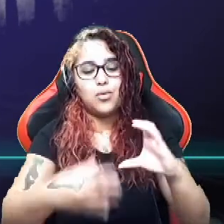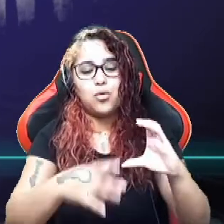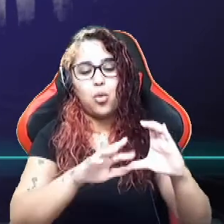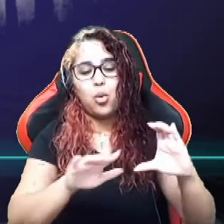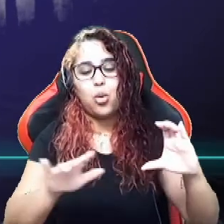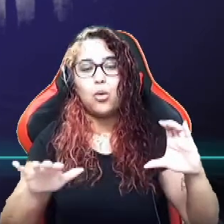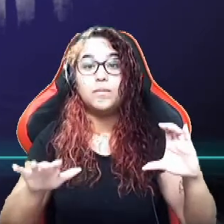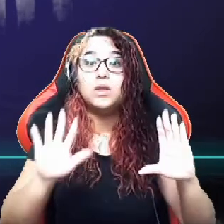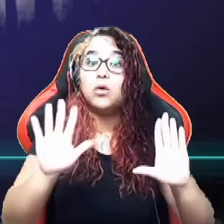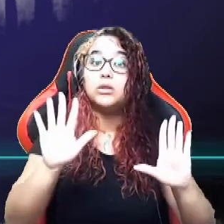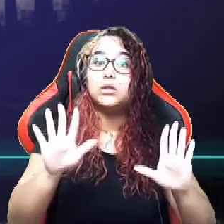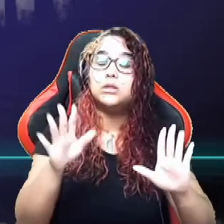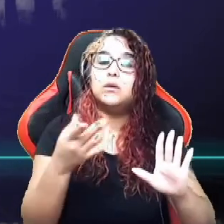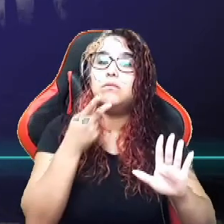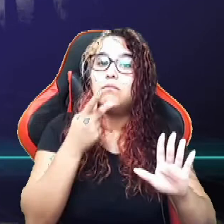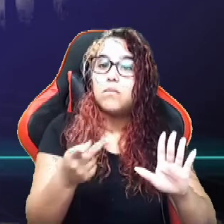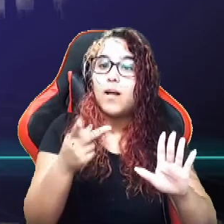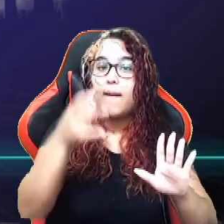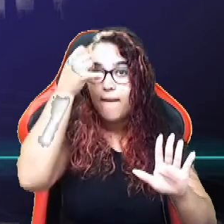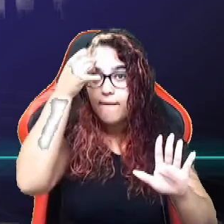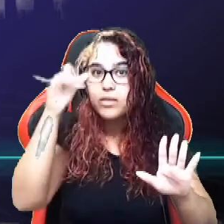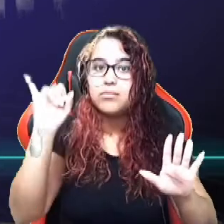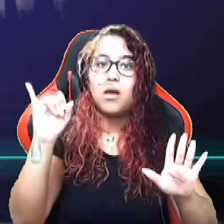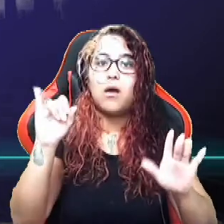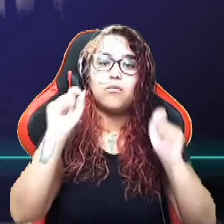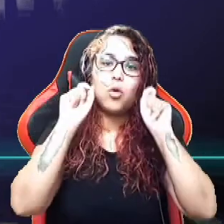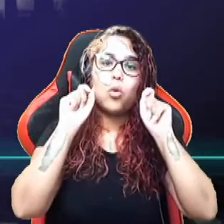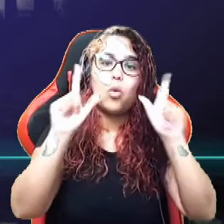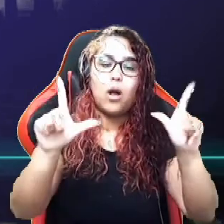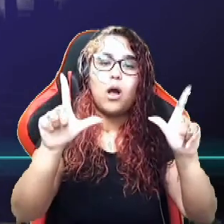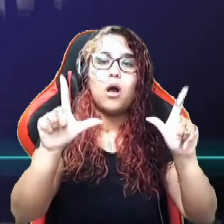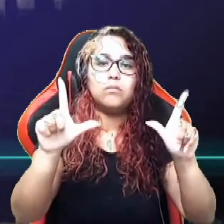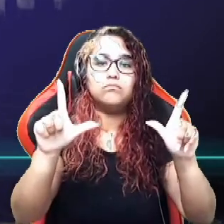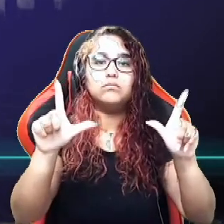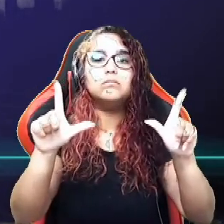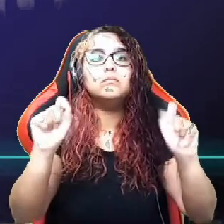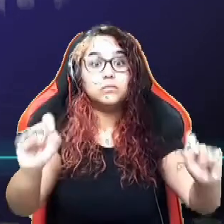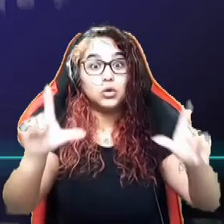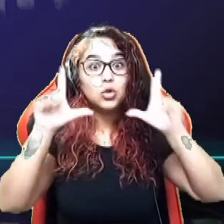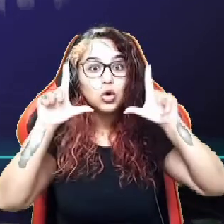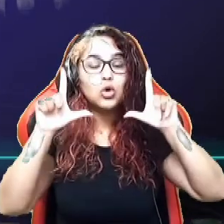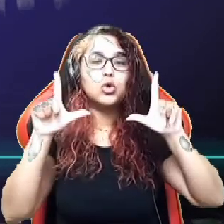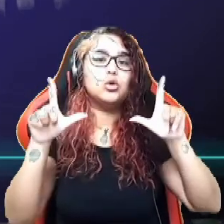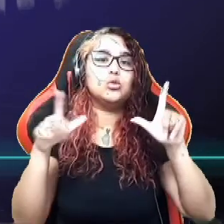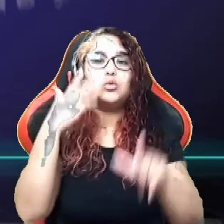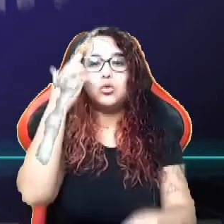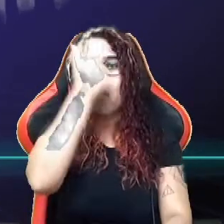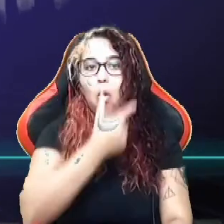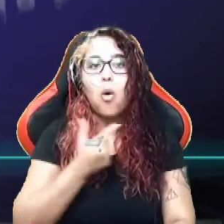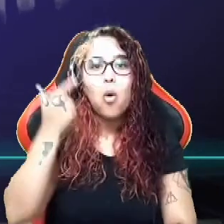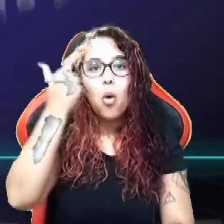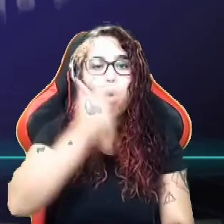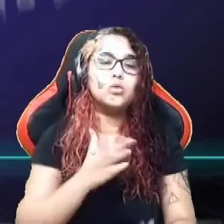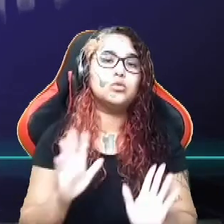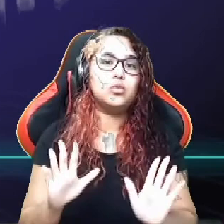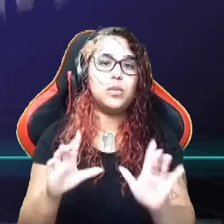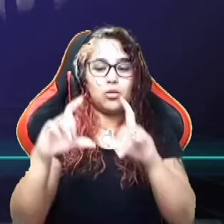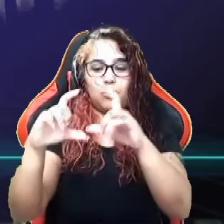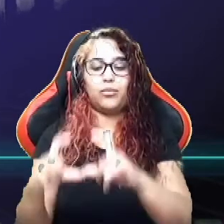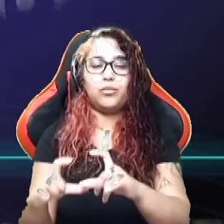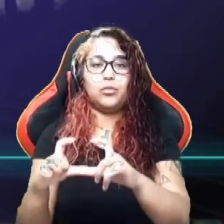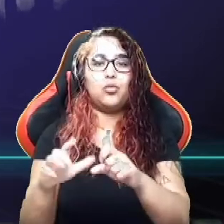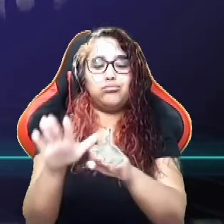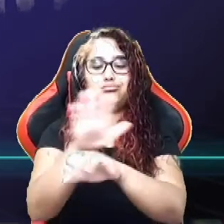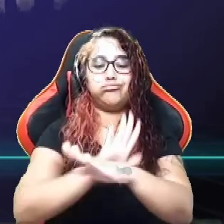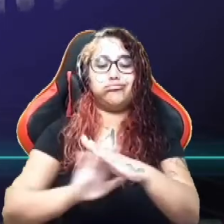interface items. So avoid texts over there. Avoid things that you want to draw attention